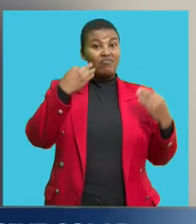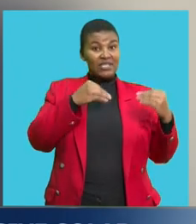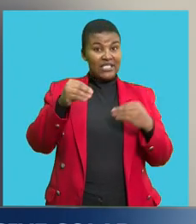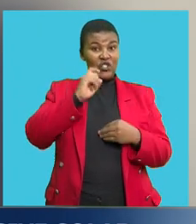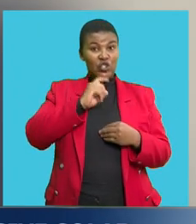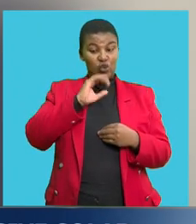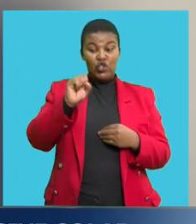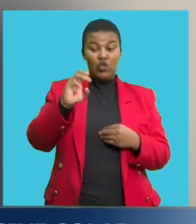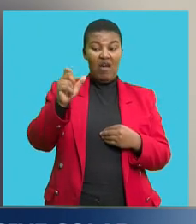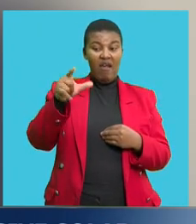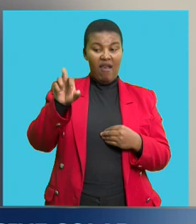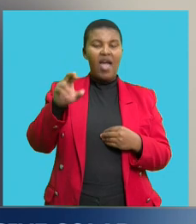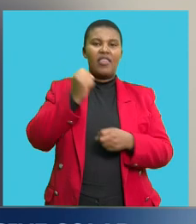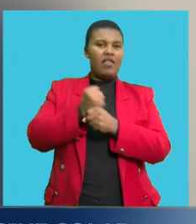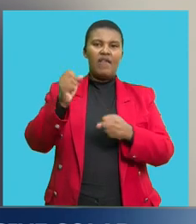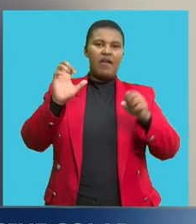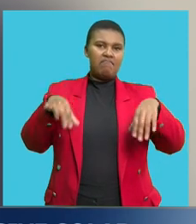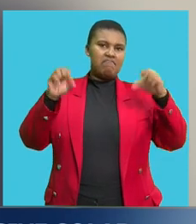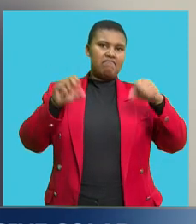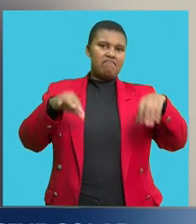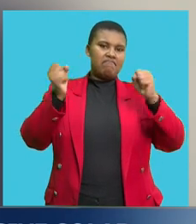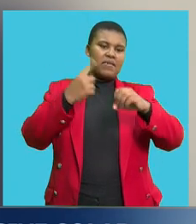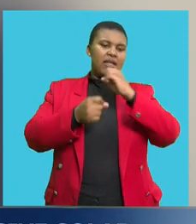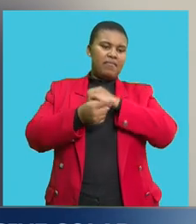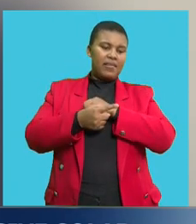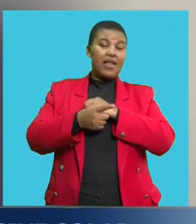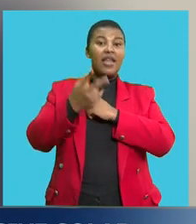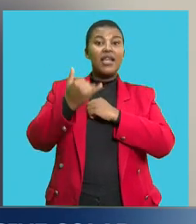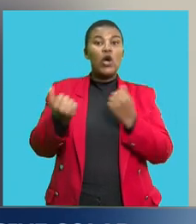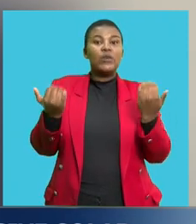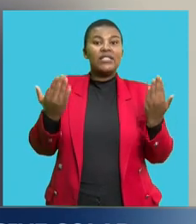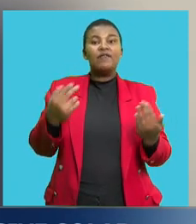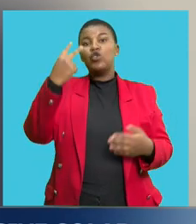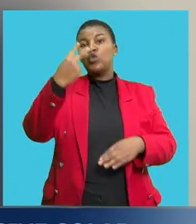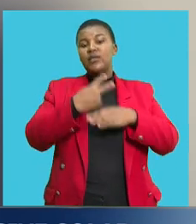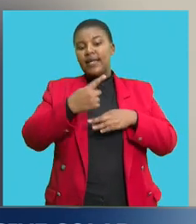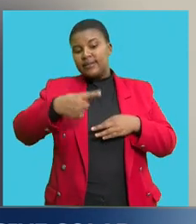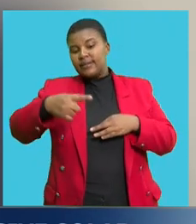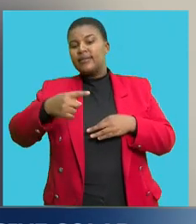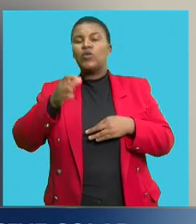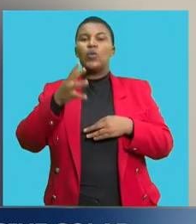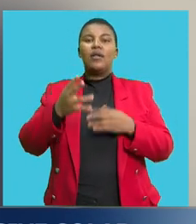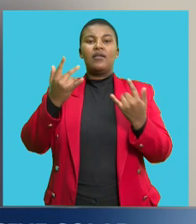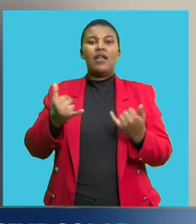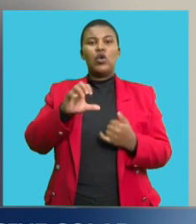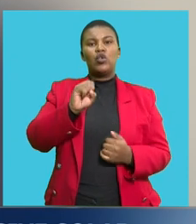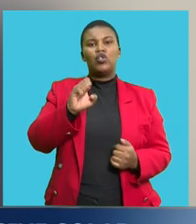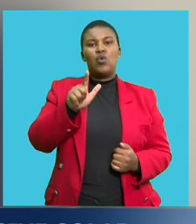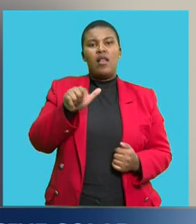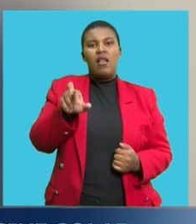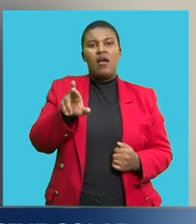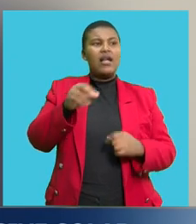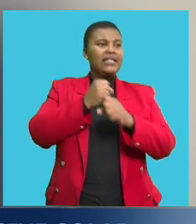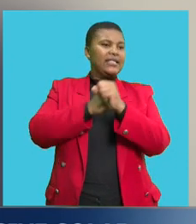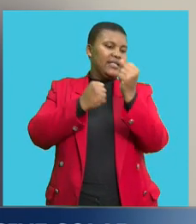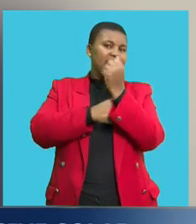load shedding already. Also, their service will only come on in 2 years' time. And in that time, a solar system already has a ROI